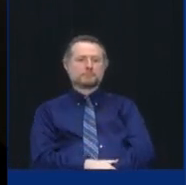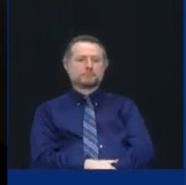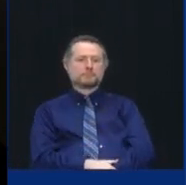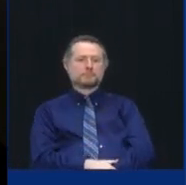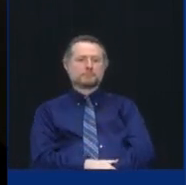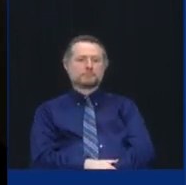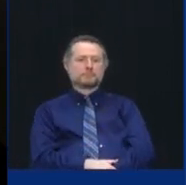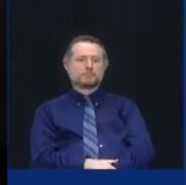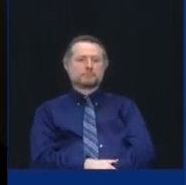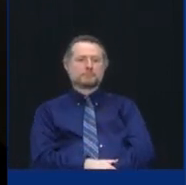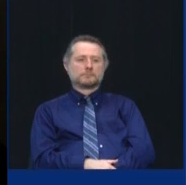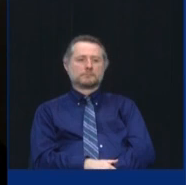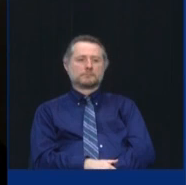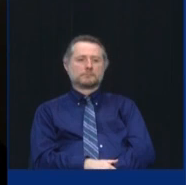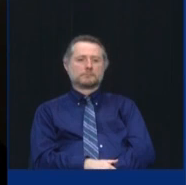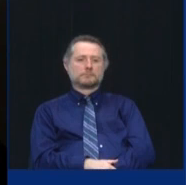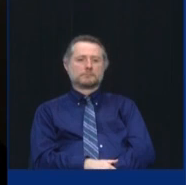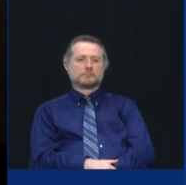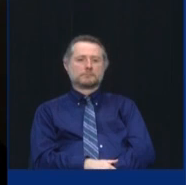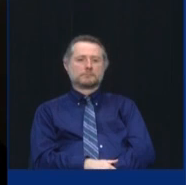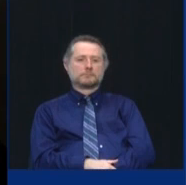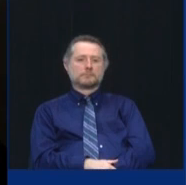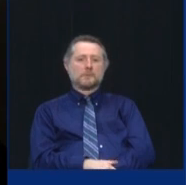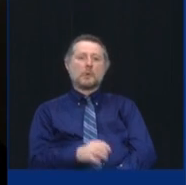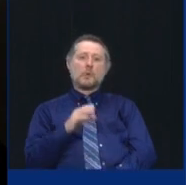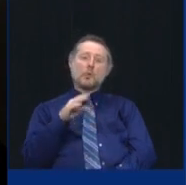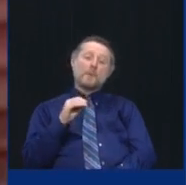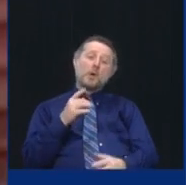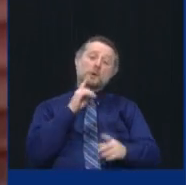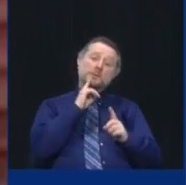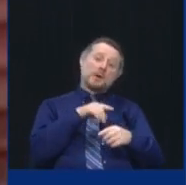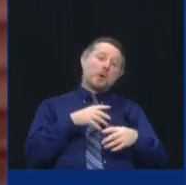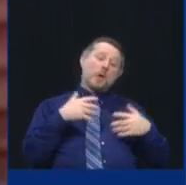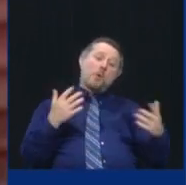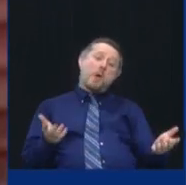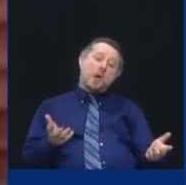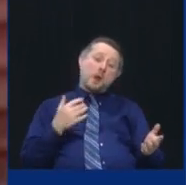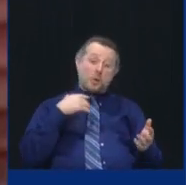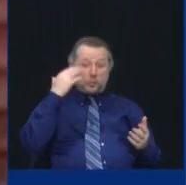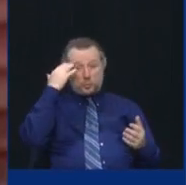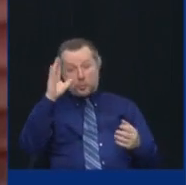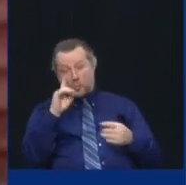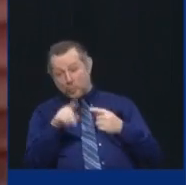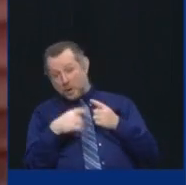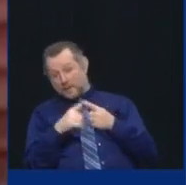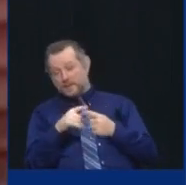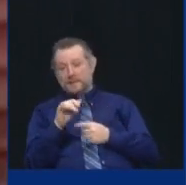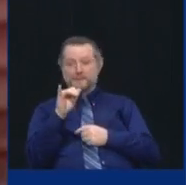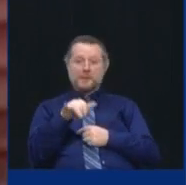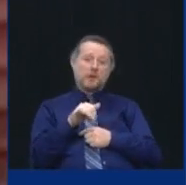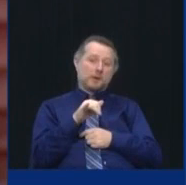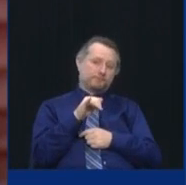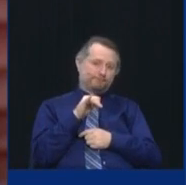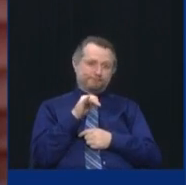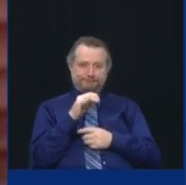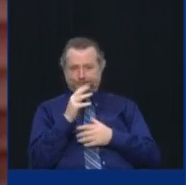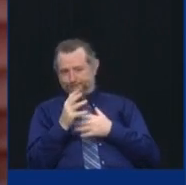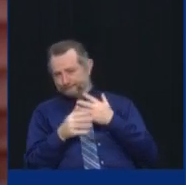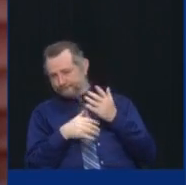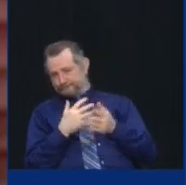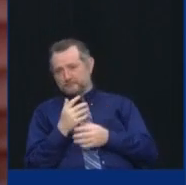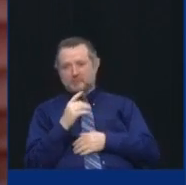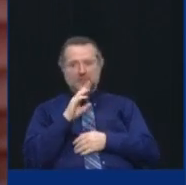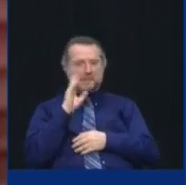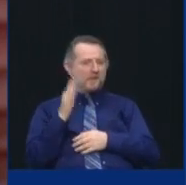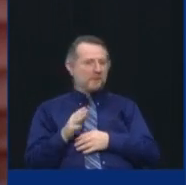Yeah. Well, we don't know exactly when that ends. We're going to see. This has never been done